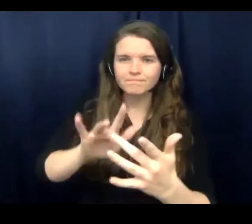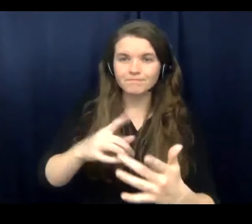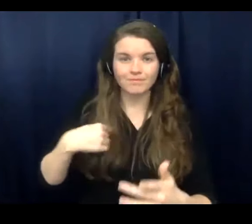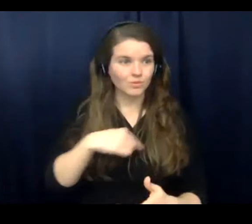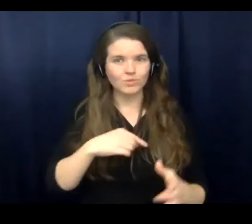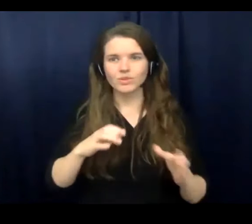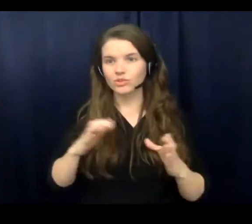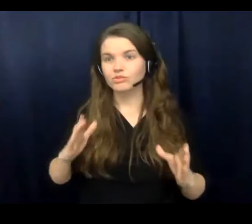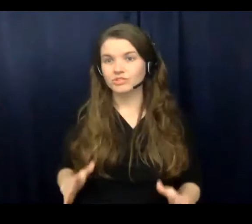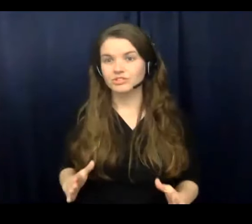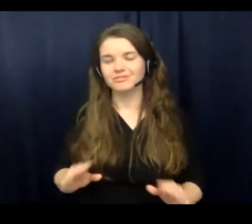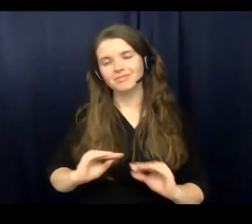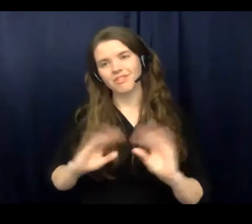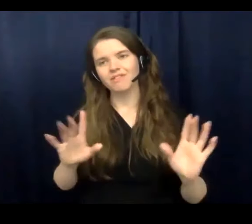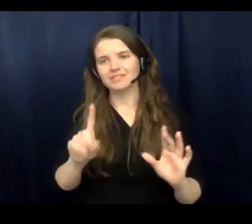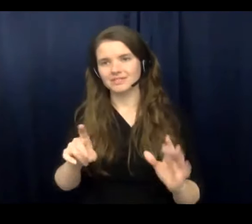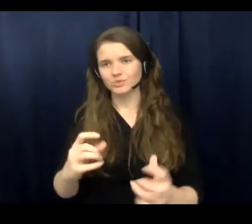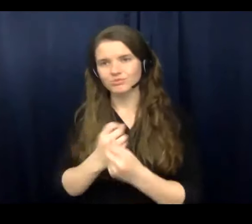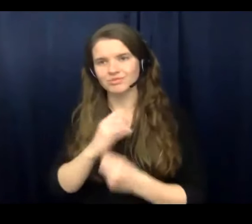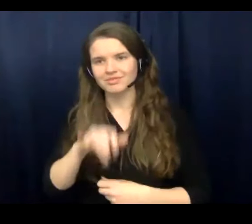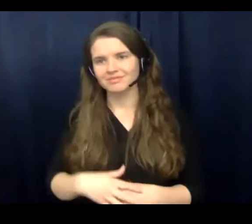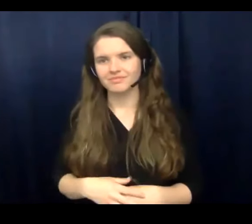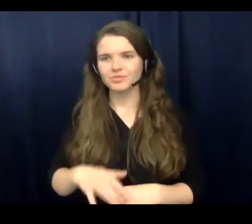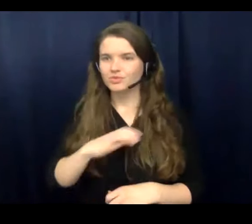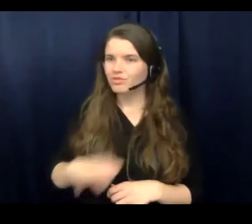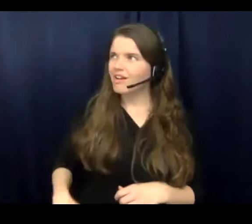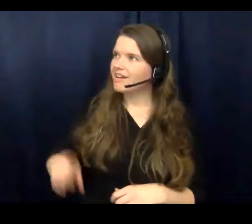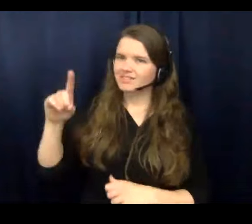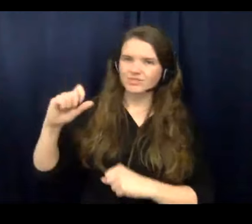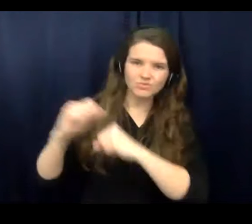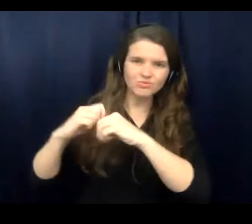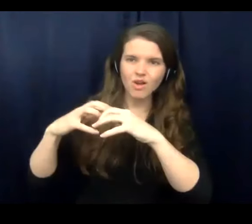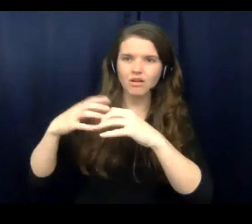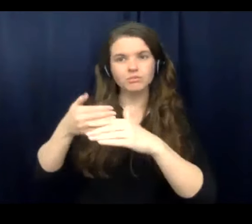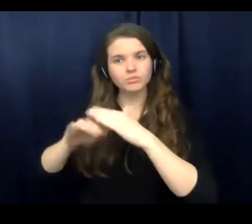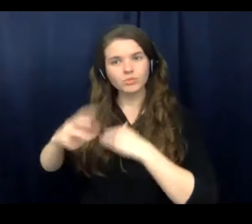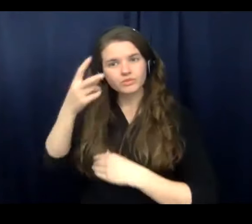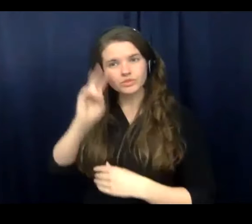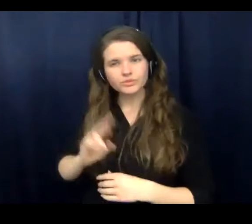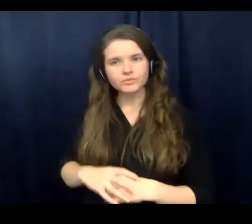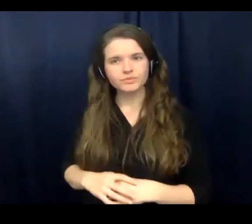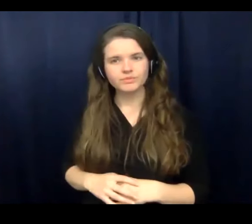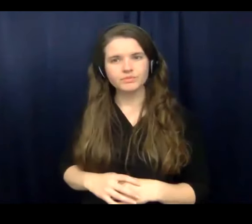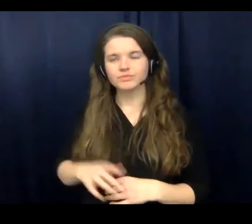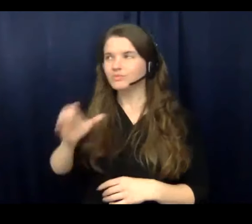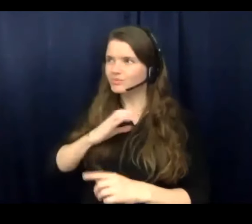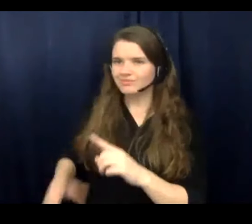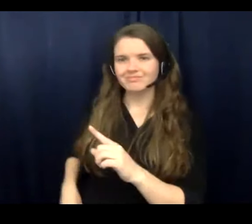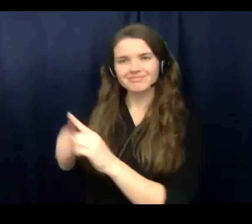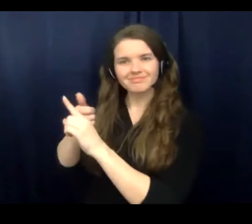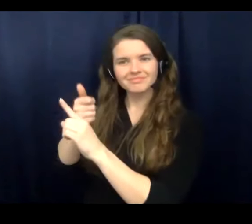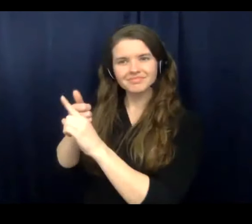are obviously need to embrace. Christ the rock had come, born of a virgin. It was Christ. He was the Messiah that